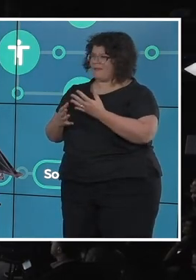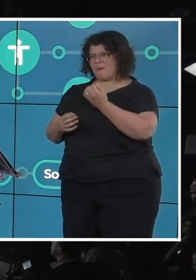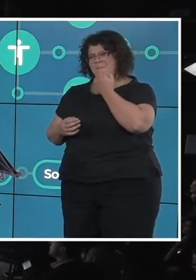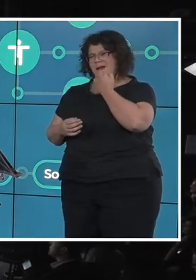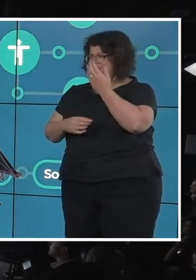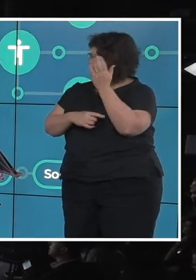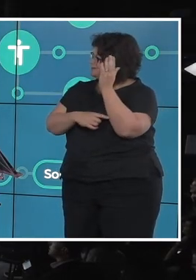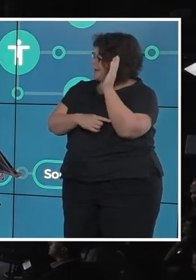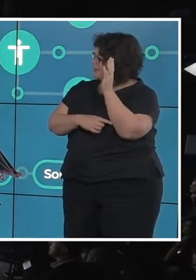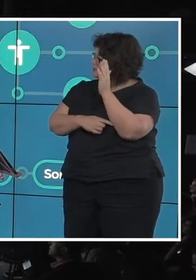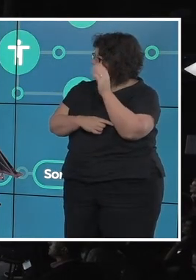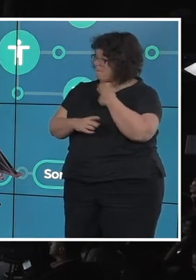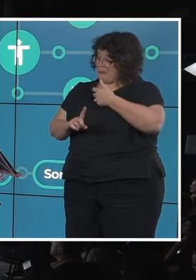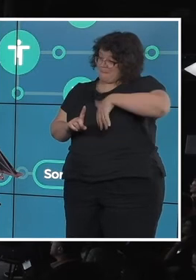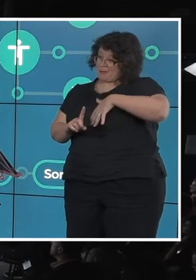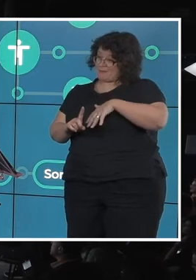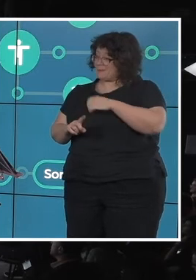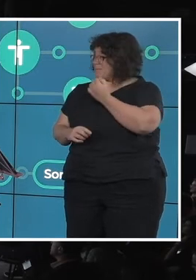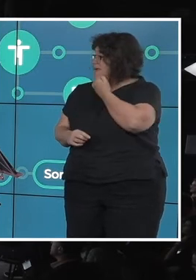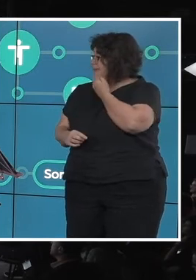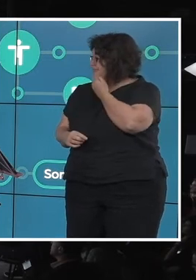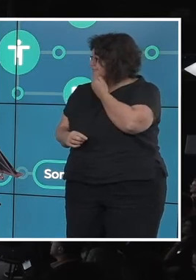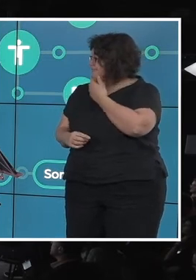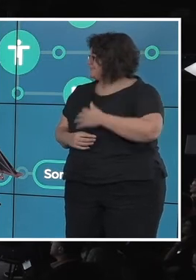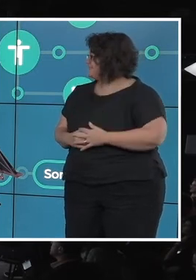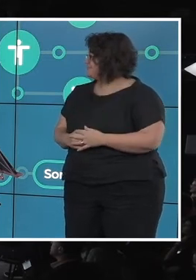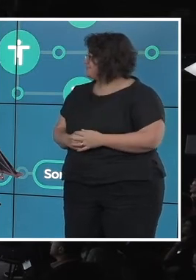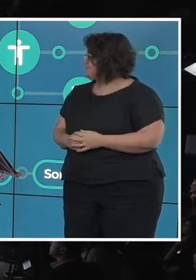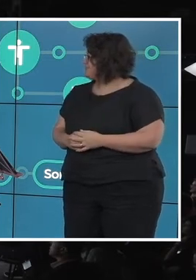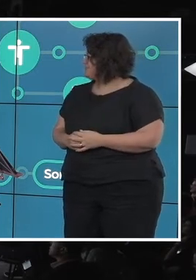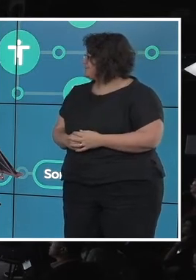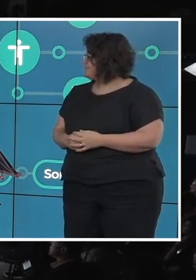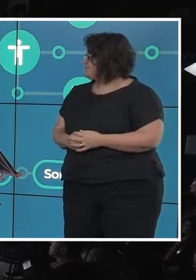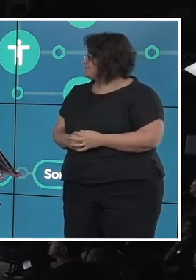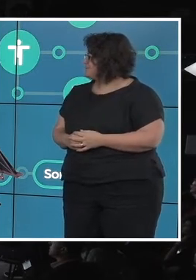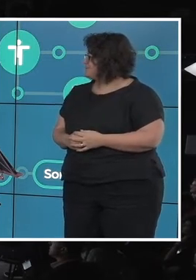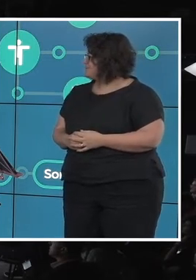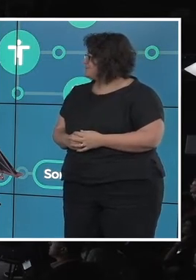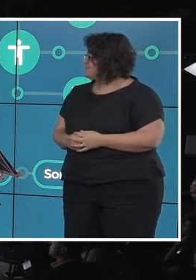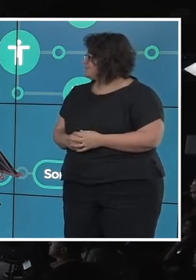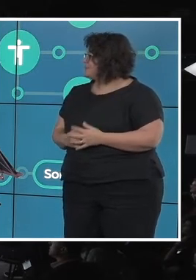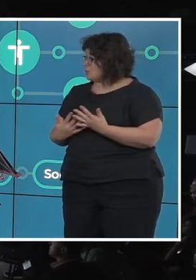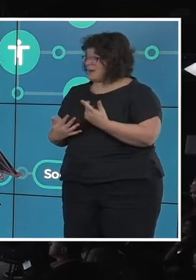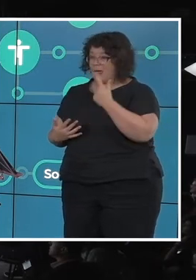mathematics. So I can tell now algebraic geometry,